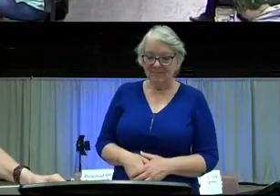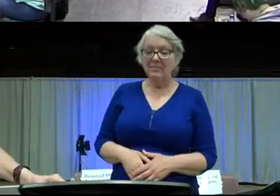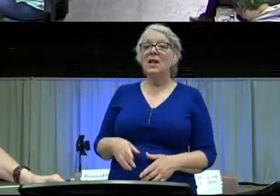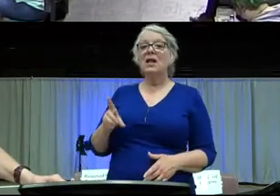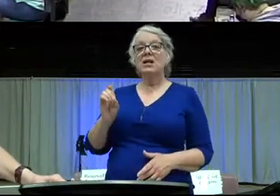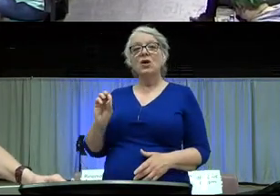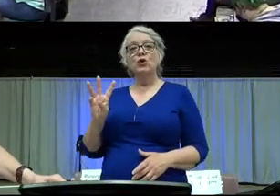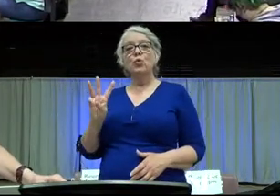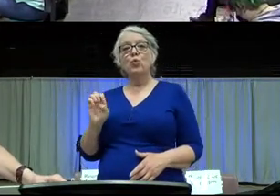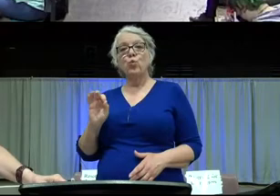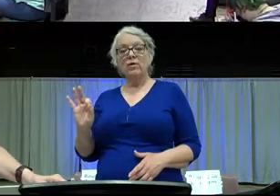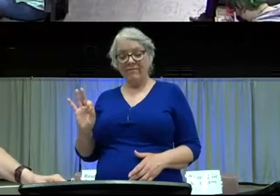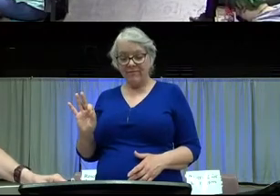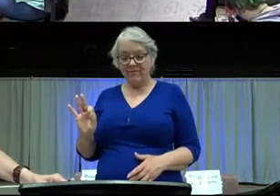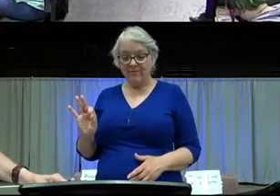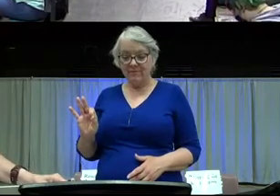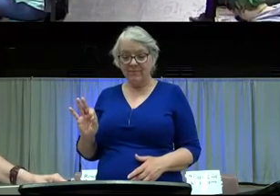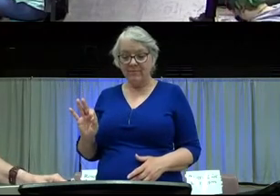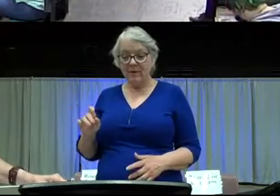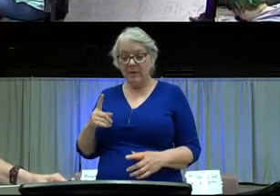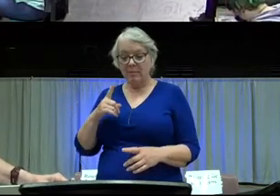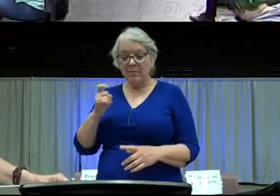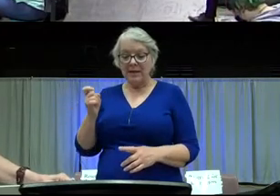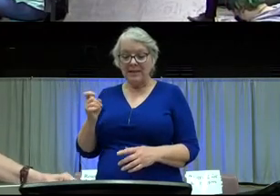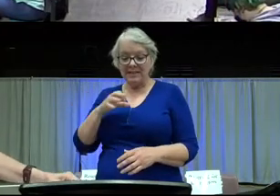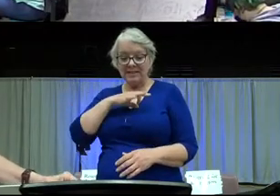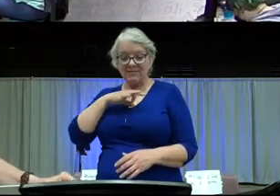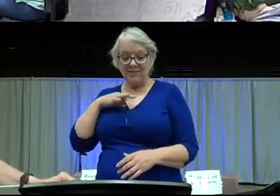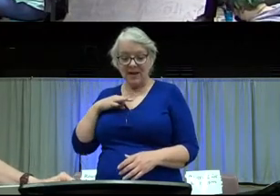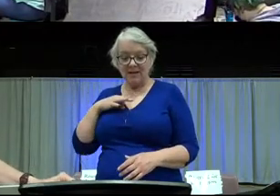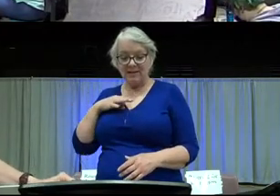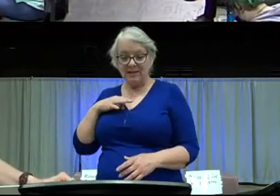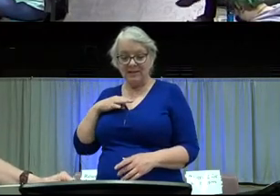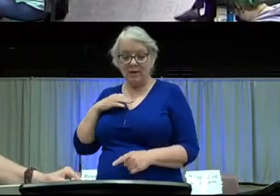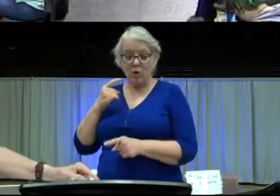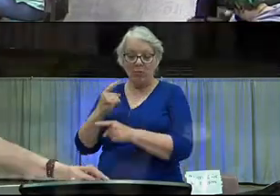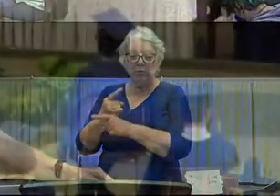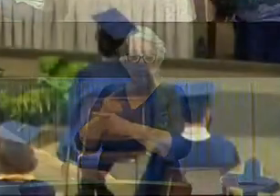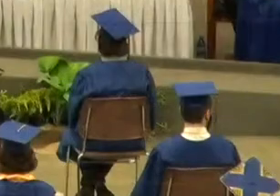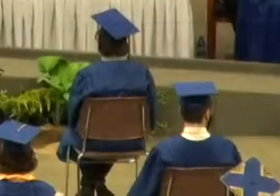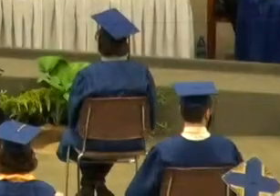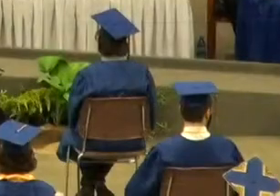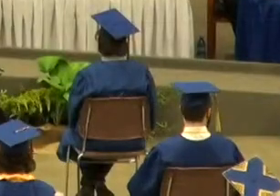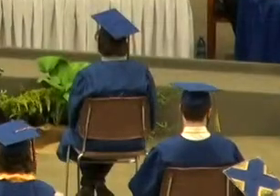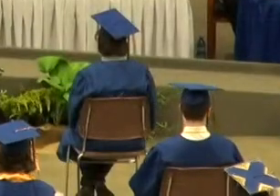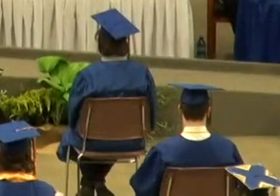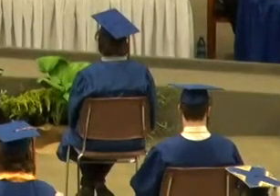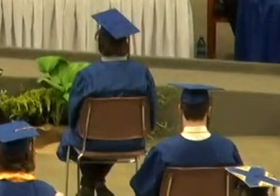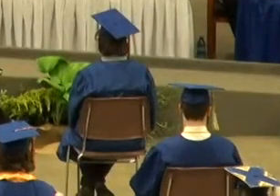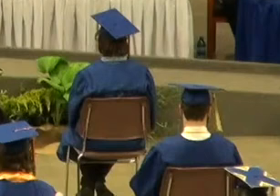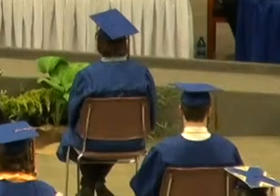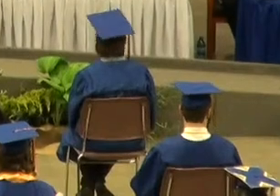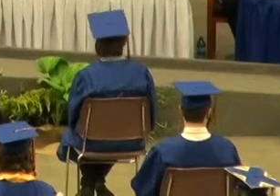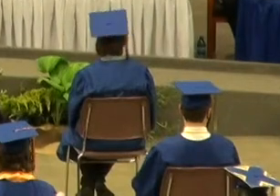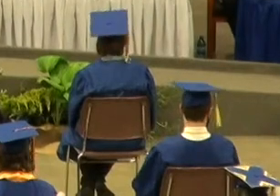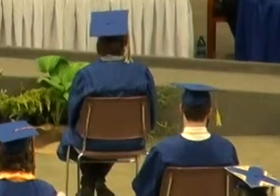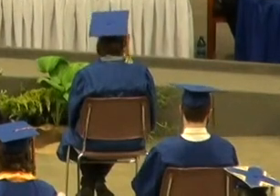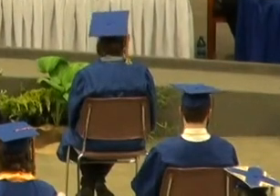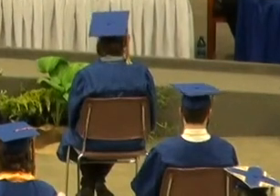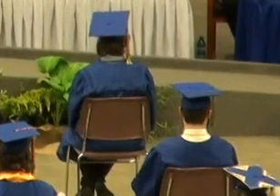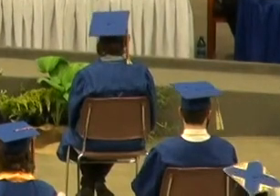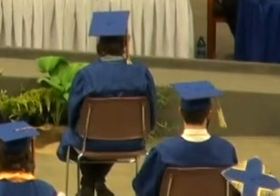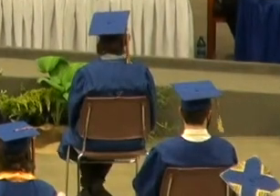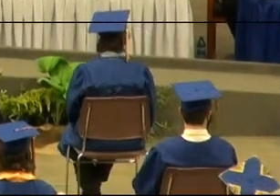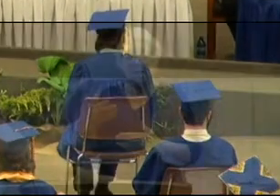Dr. Wolf. Upon recommendation of the faculty and the appropriate academic divisions, I am